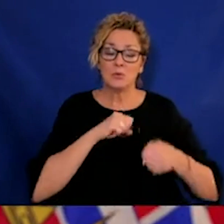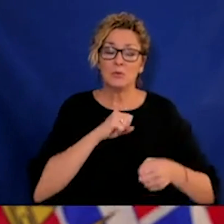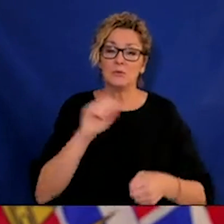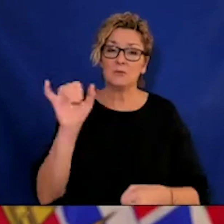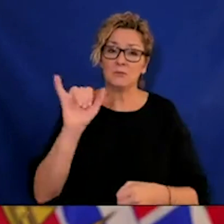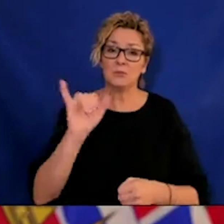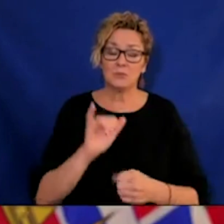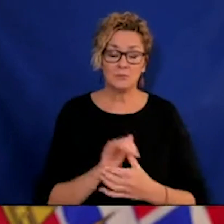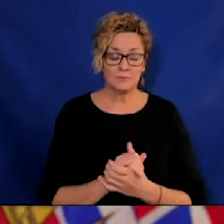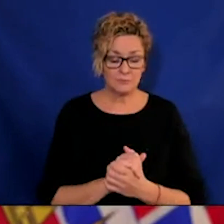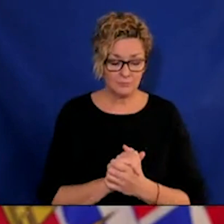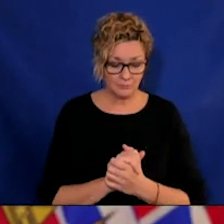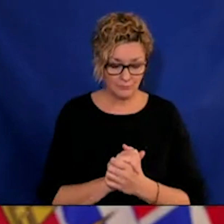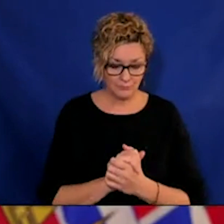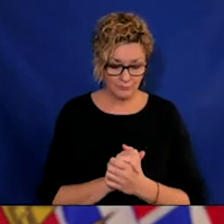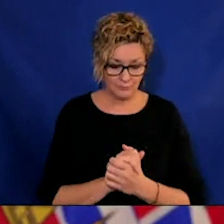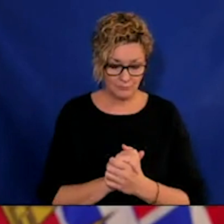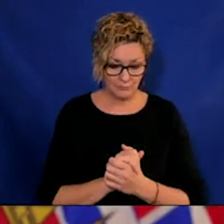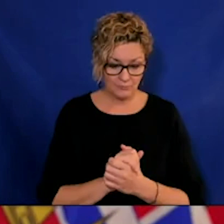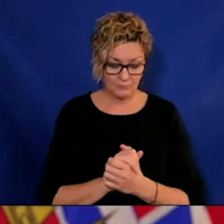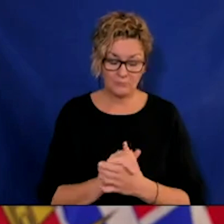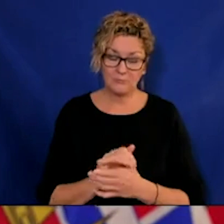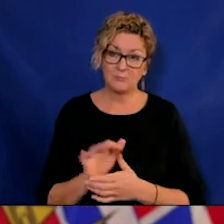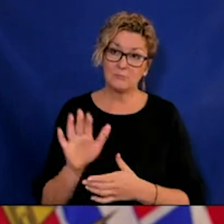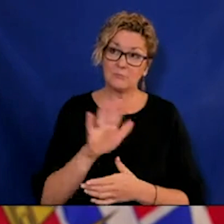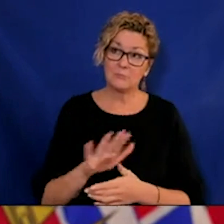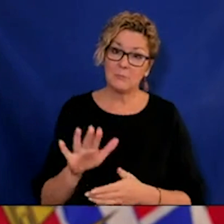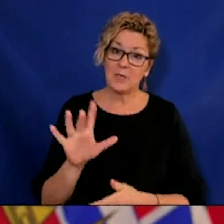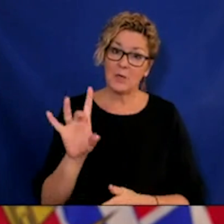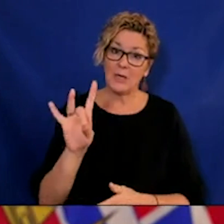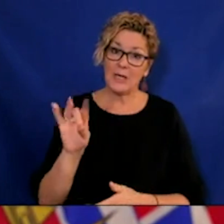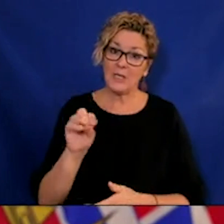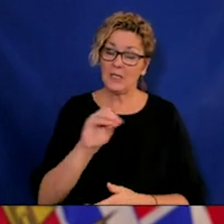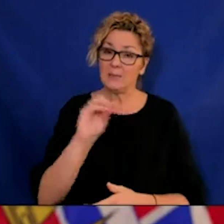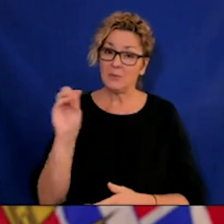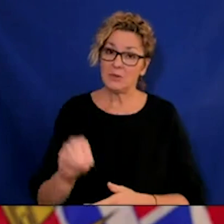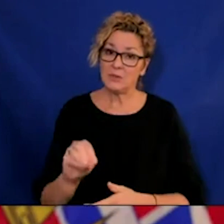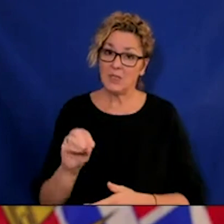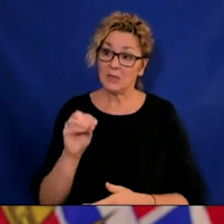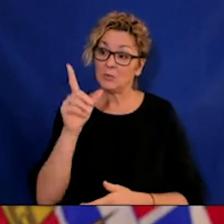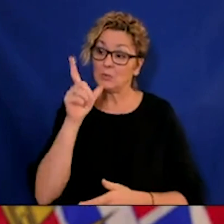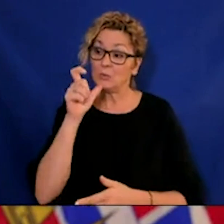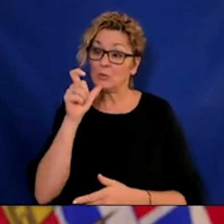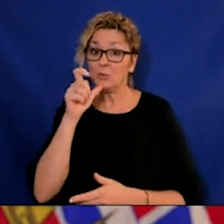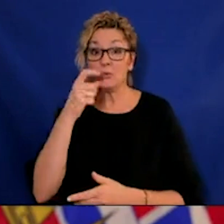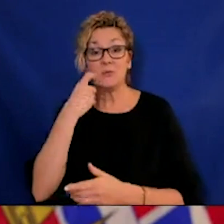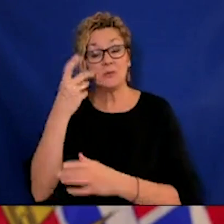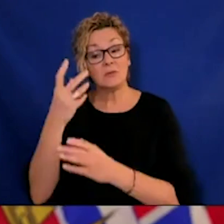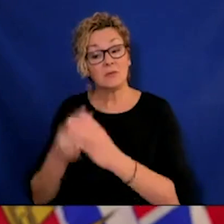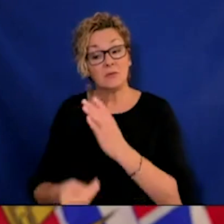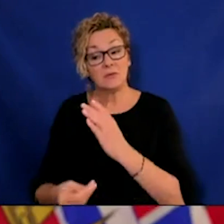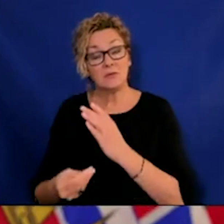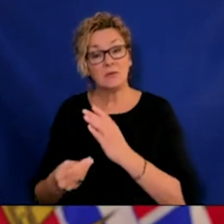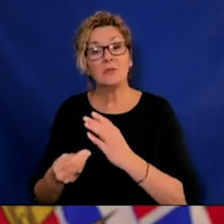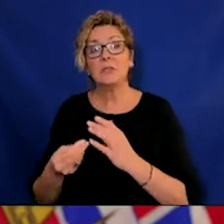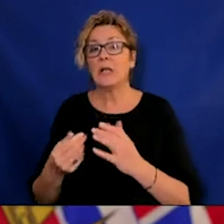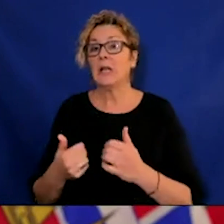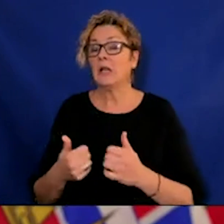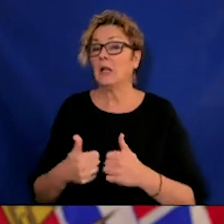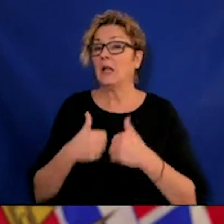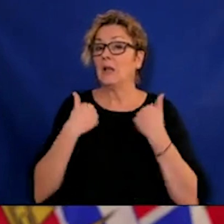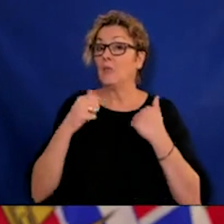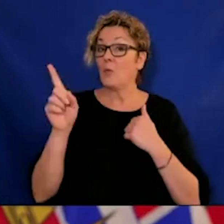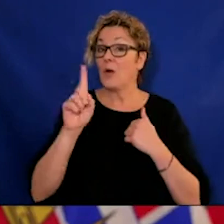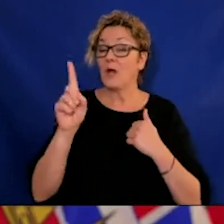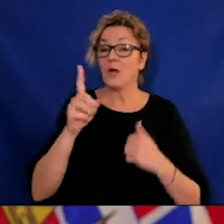Most of the people, about 80% of these people, were people who lived in long-term care. And it reflects right now the